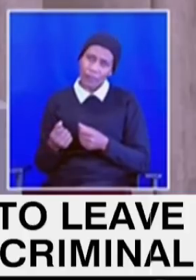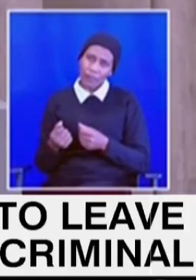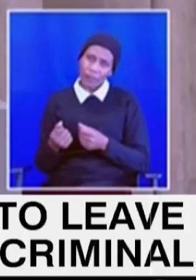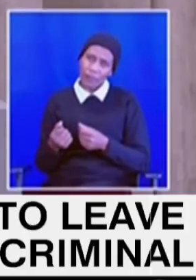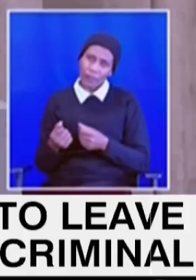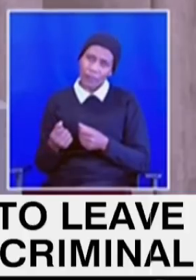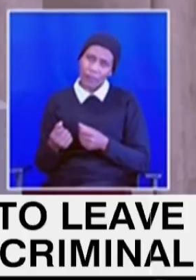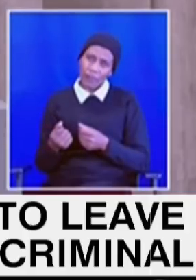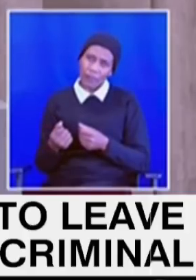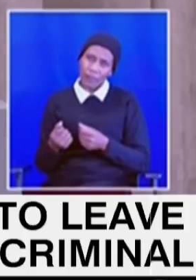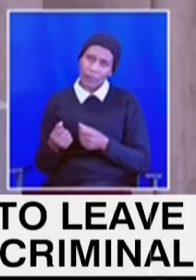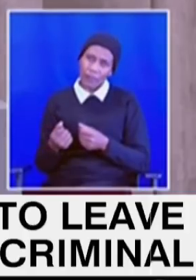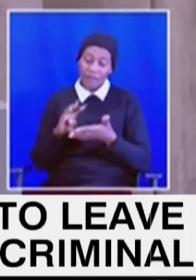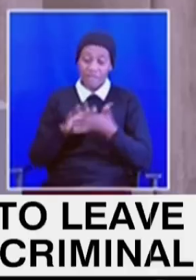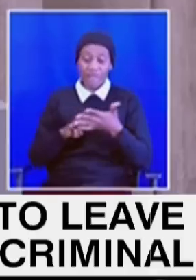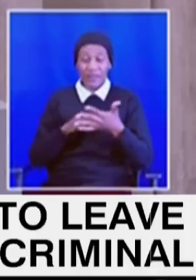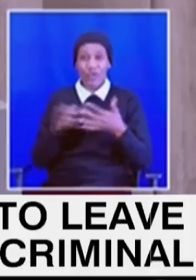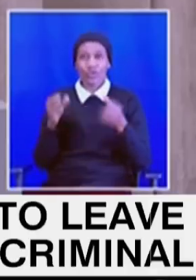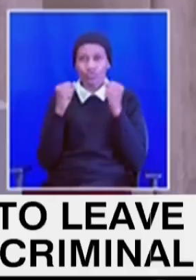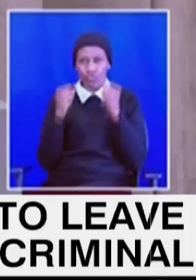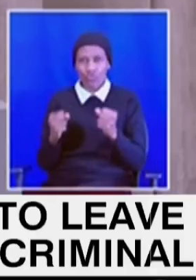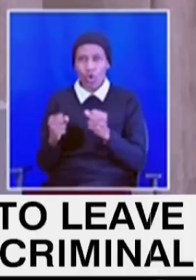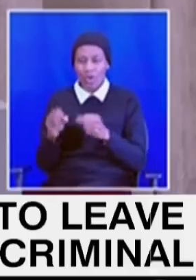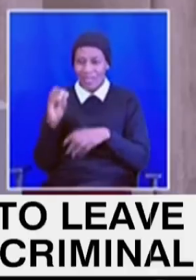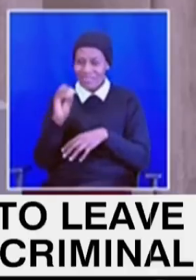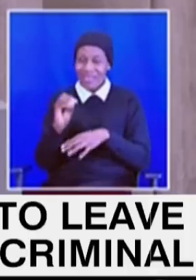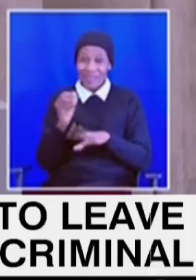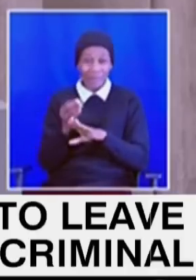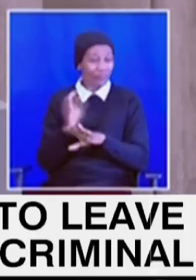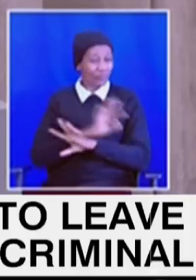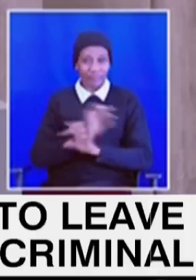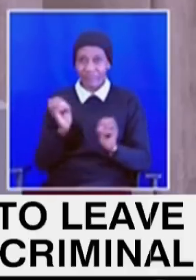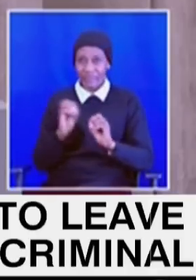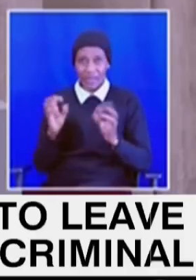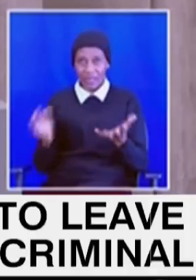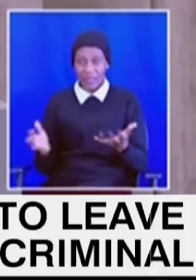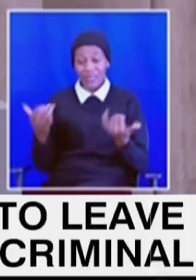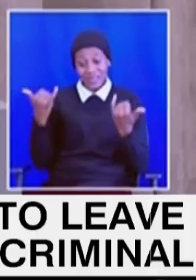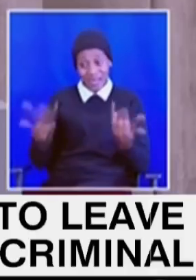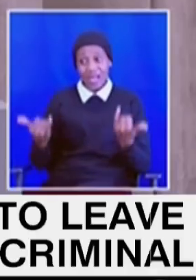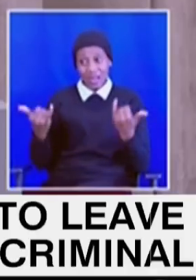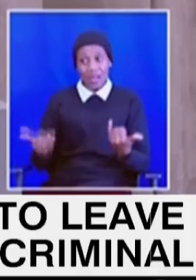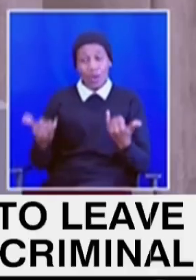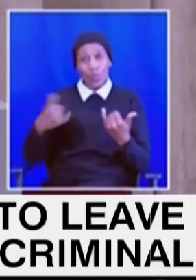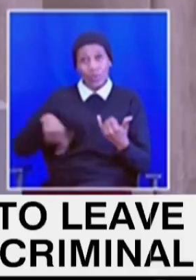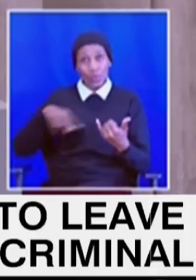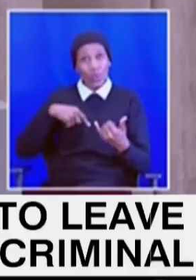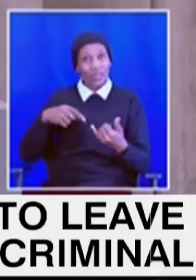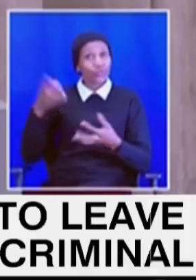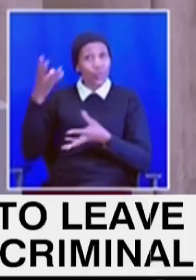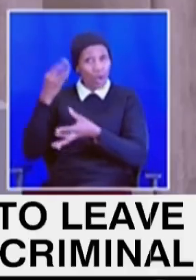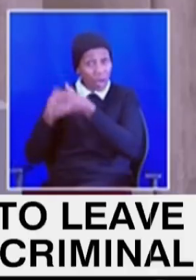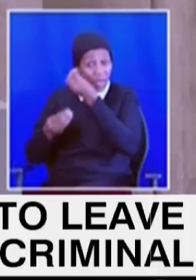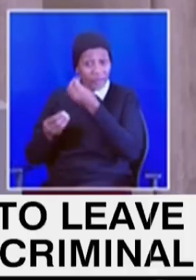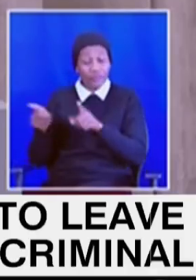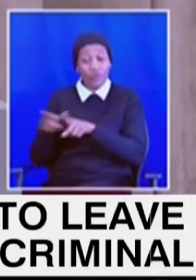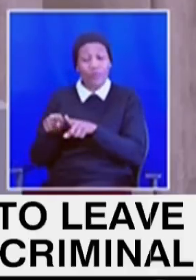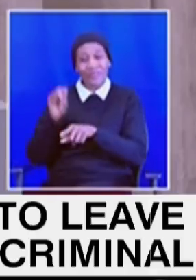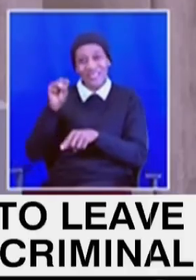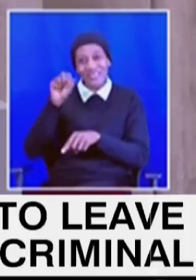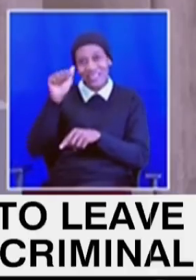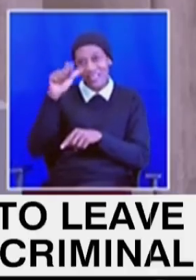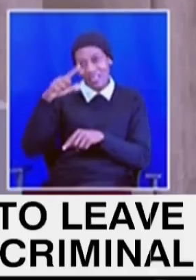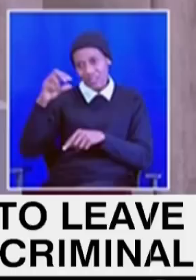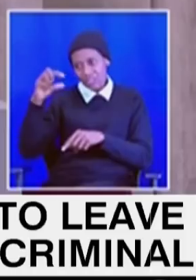a strong framework that everybody agreed to nationally. And we want to take from the SALCA framework, strengthen